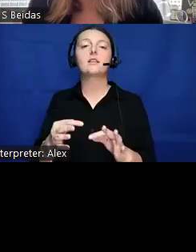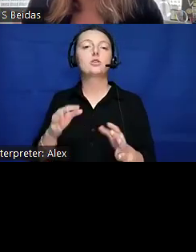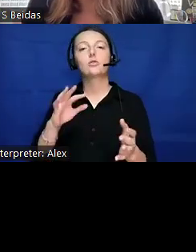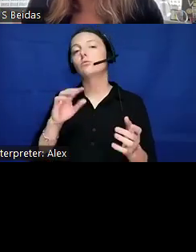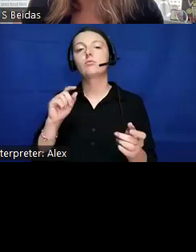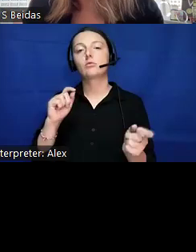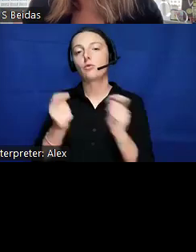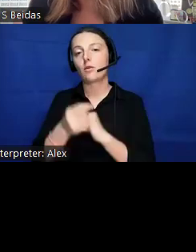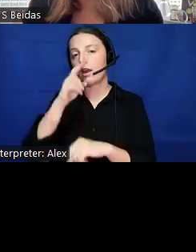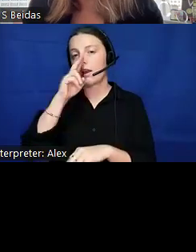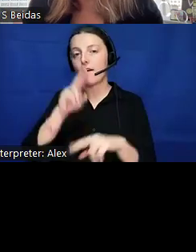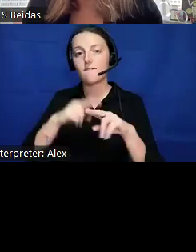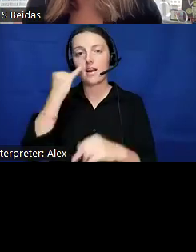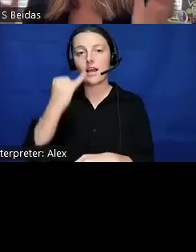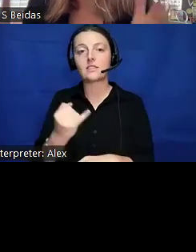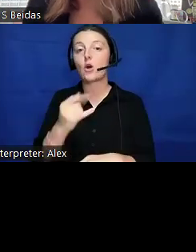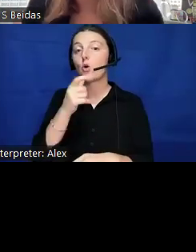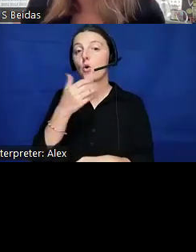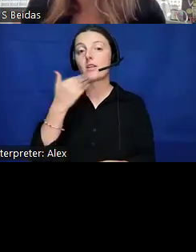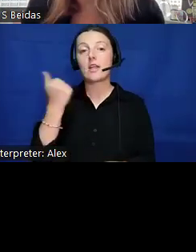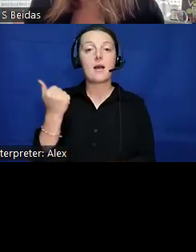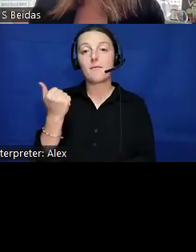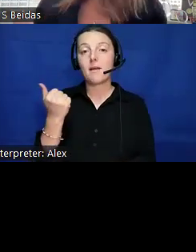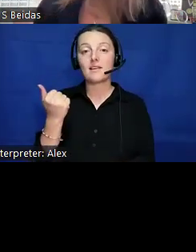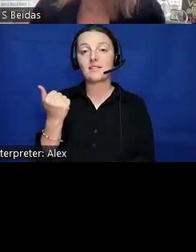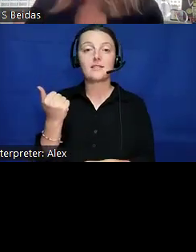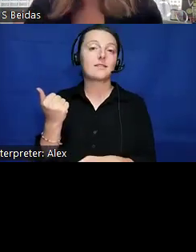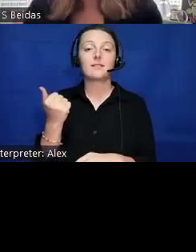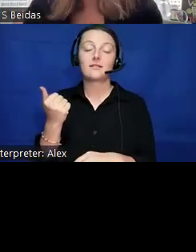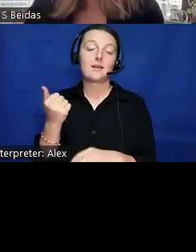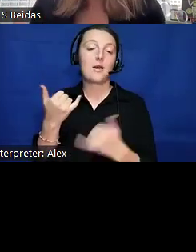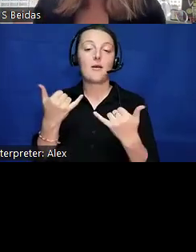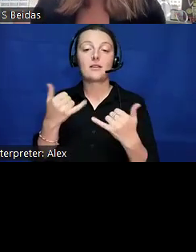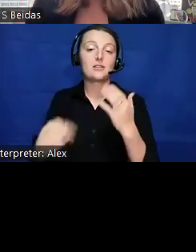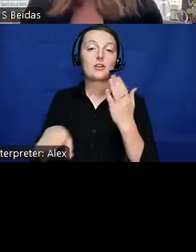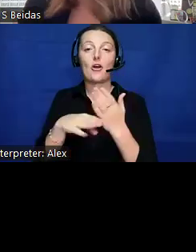player in the world, Ronaldo or Messi, to encourage people to kind of vote with their cigarette butts.